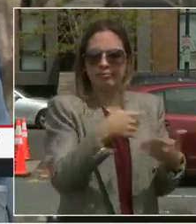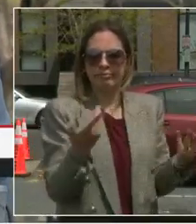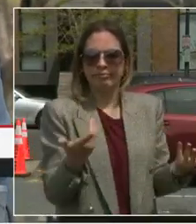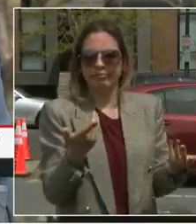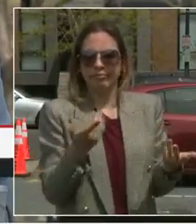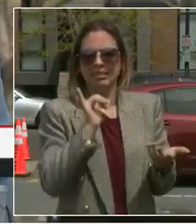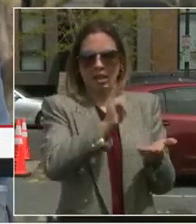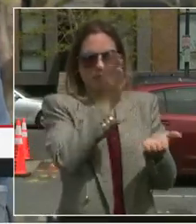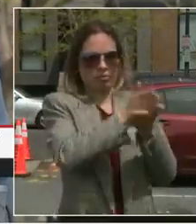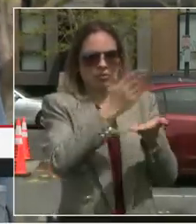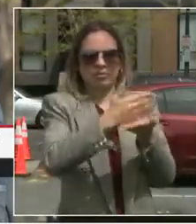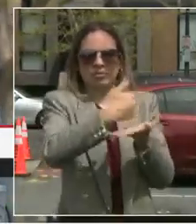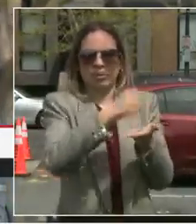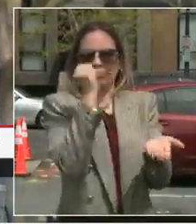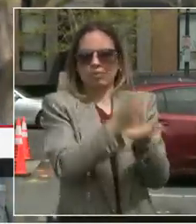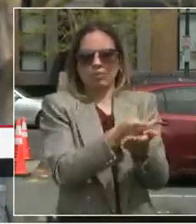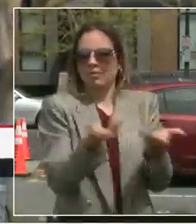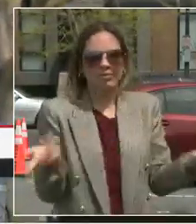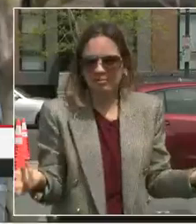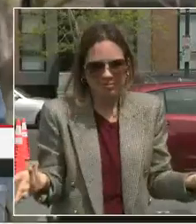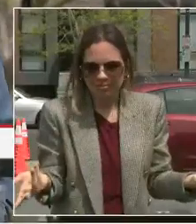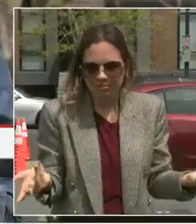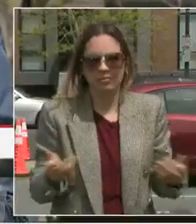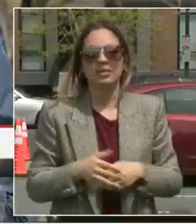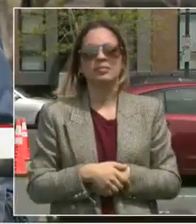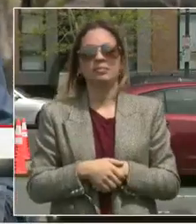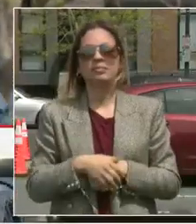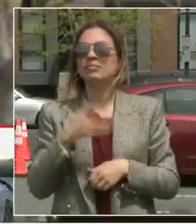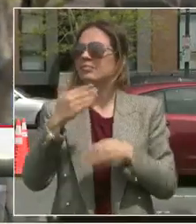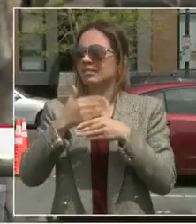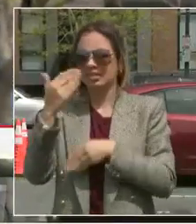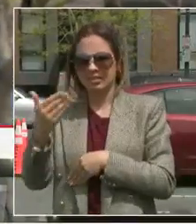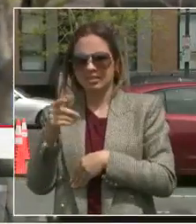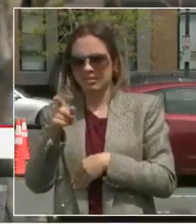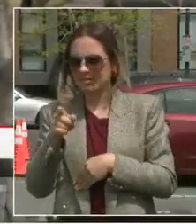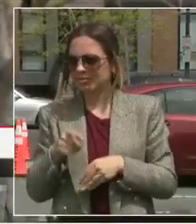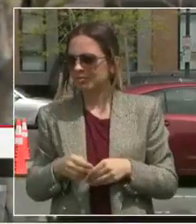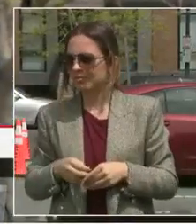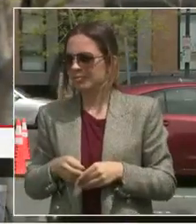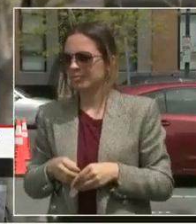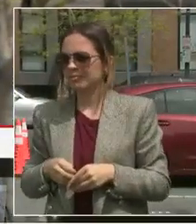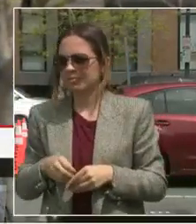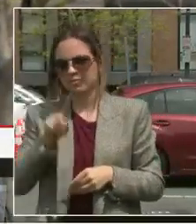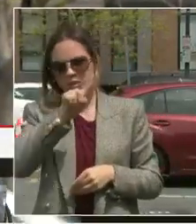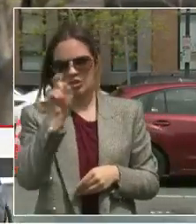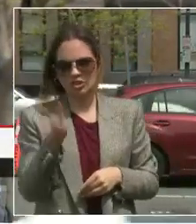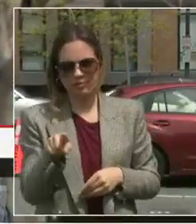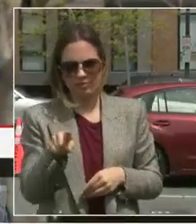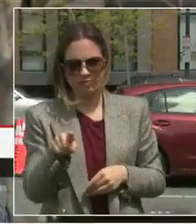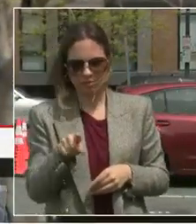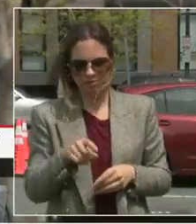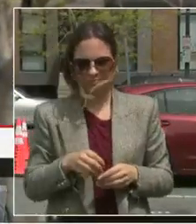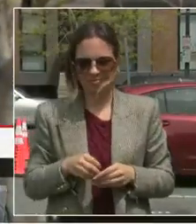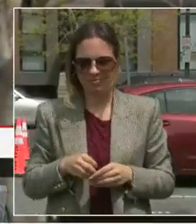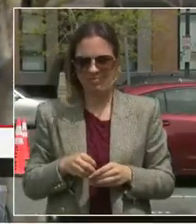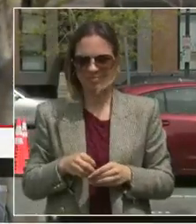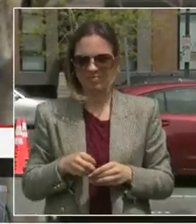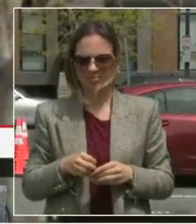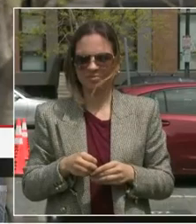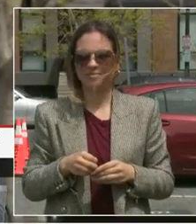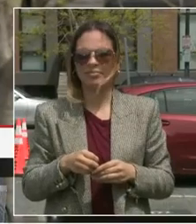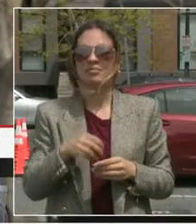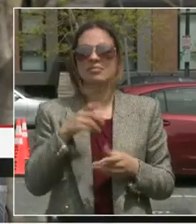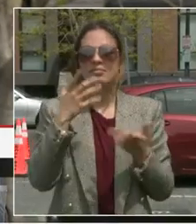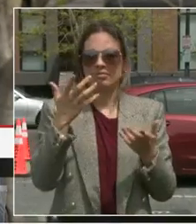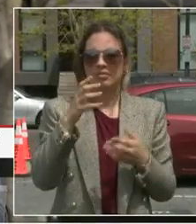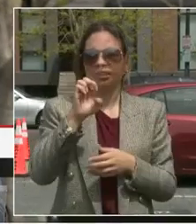Yes. Who's next, Mark? Mayor Bowser, I have a question about the choice of CeeLo Green to perform at Emancipation Day.